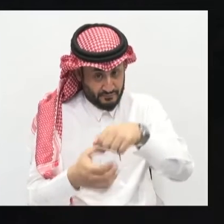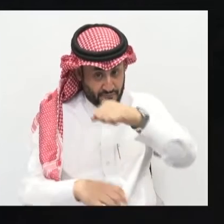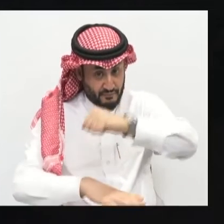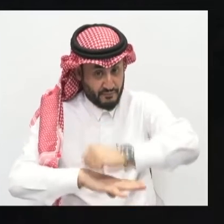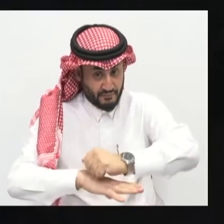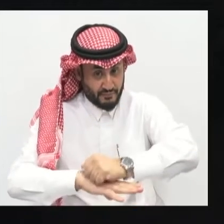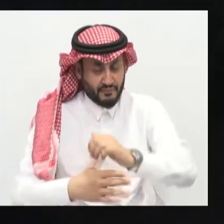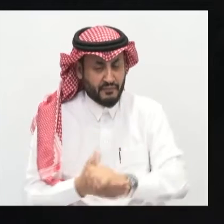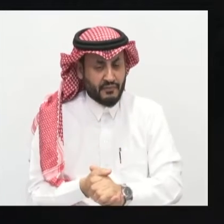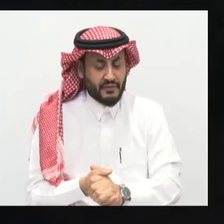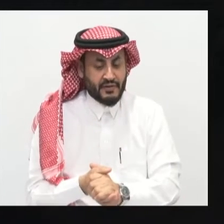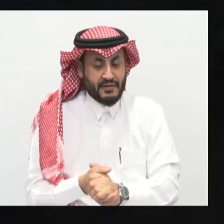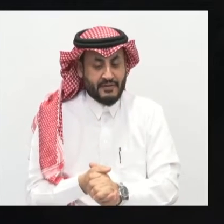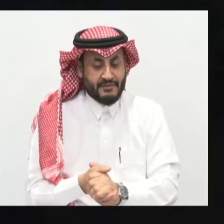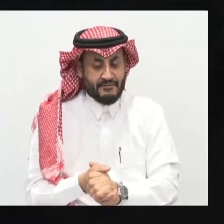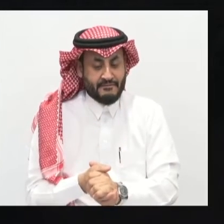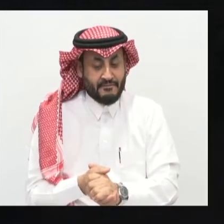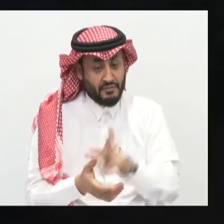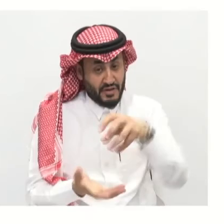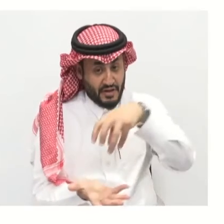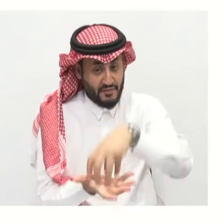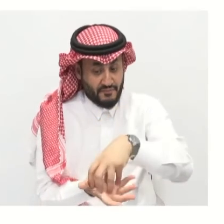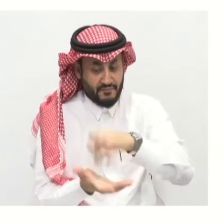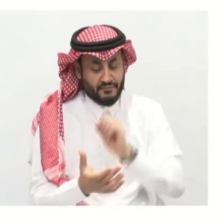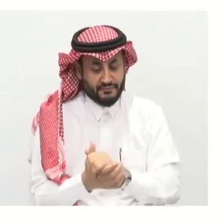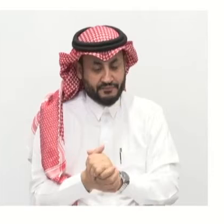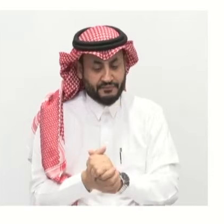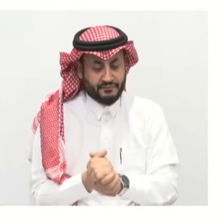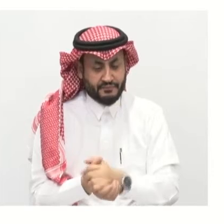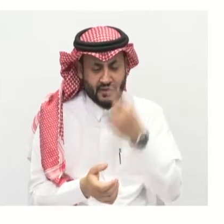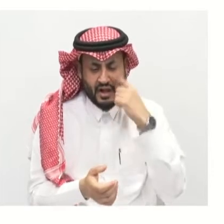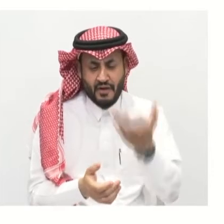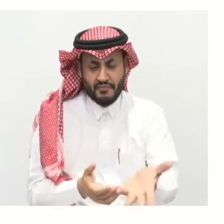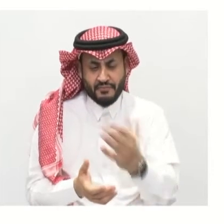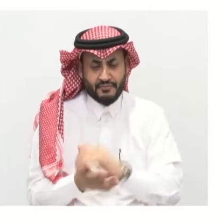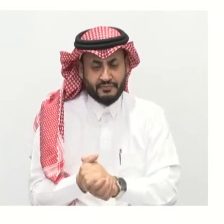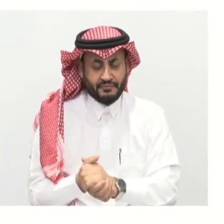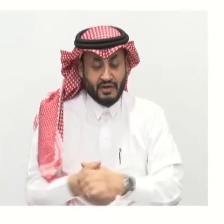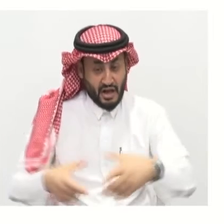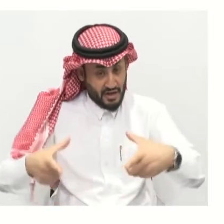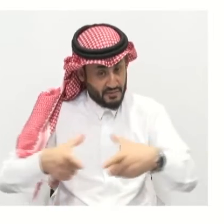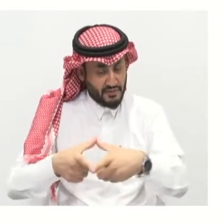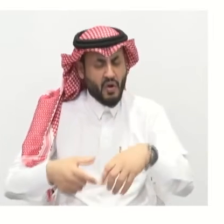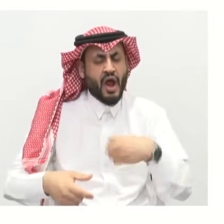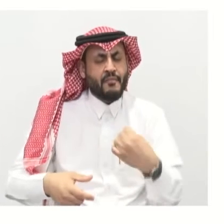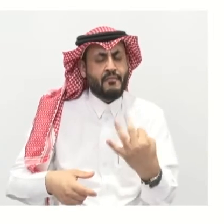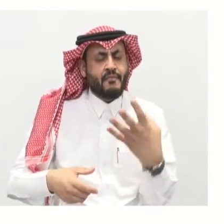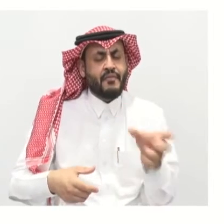on, what are they used for? Places. Excellent. So here, what do we see? A room. It has lots of